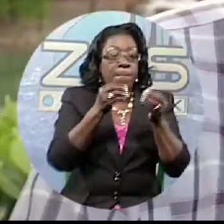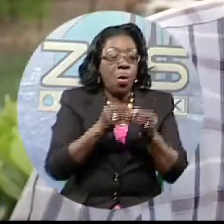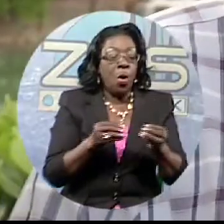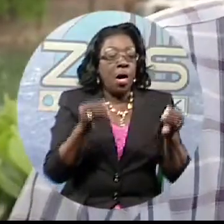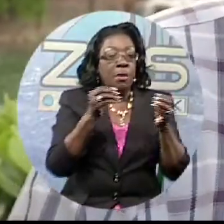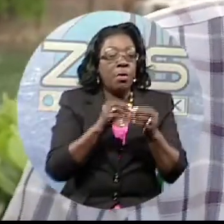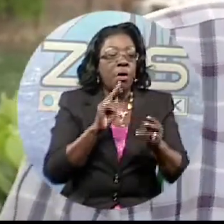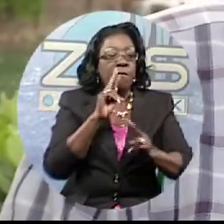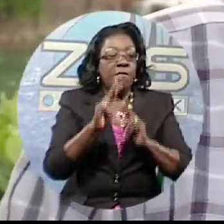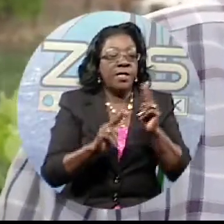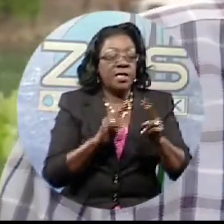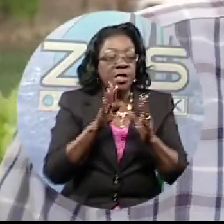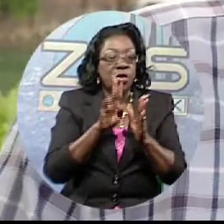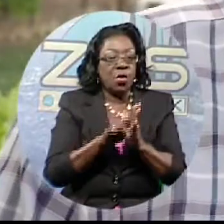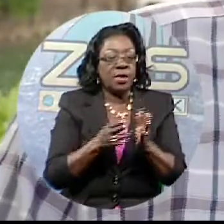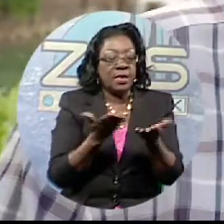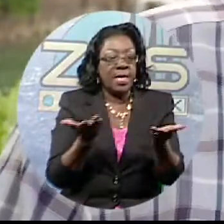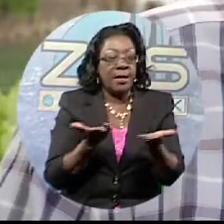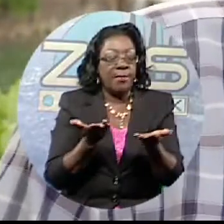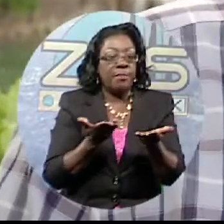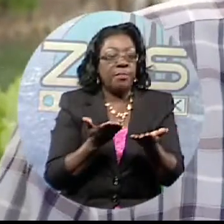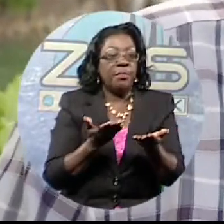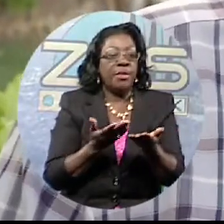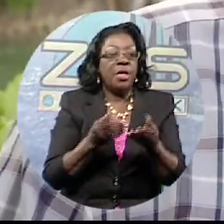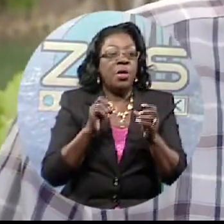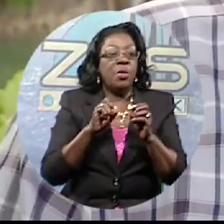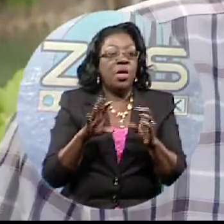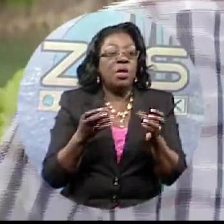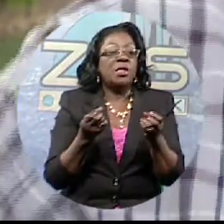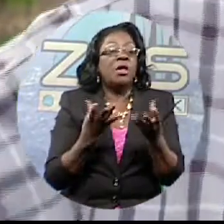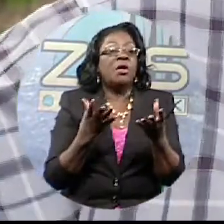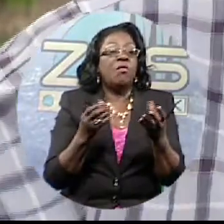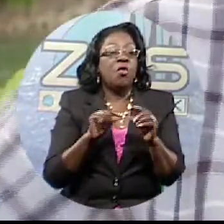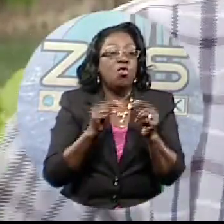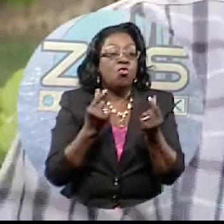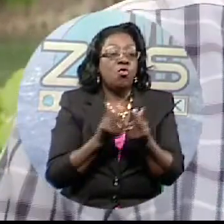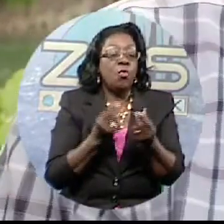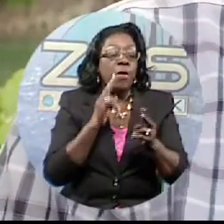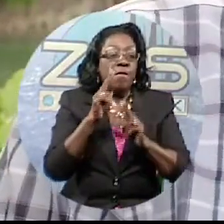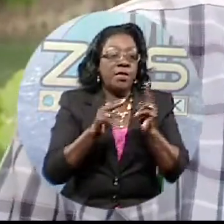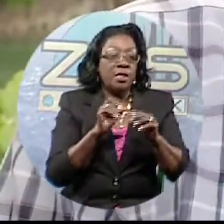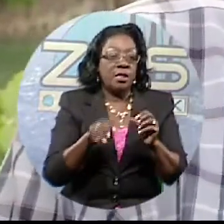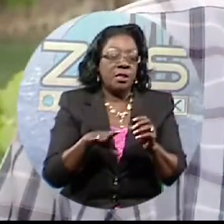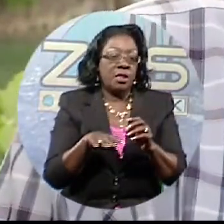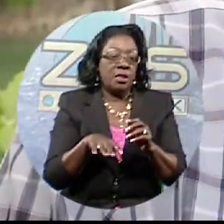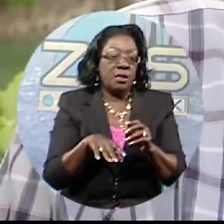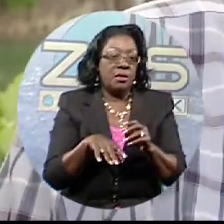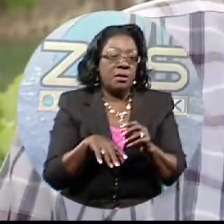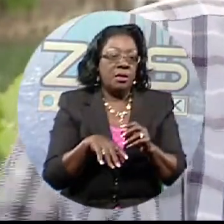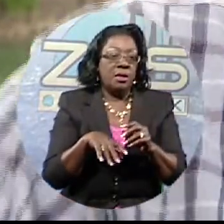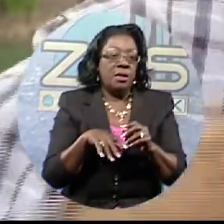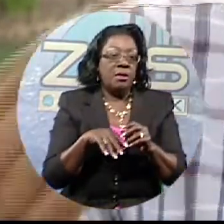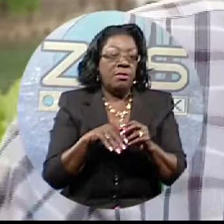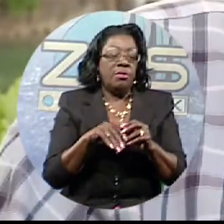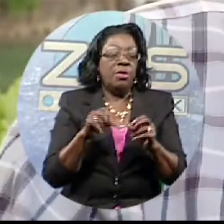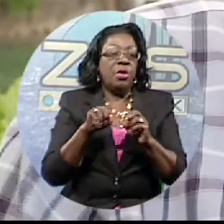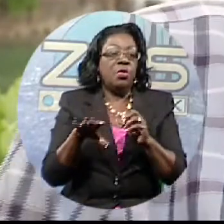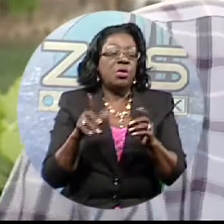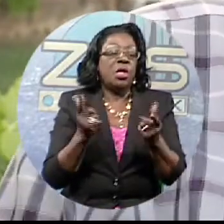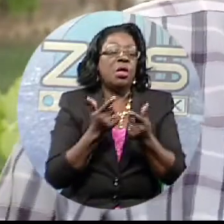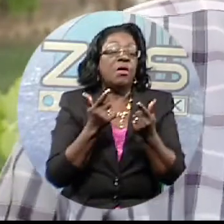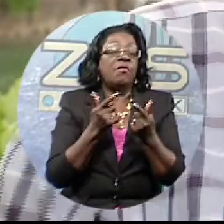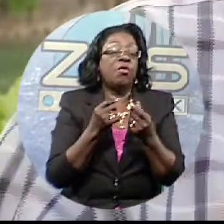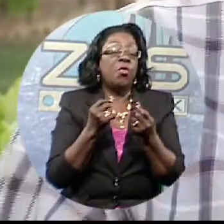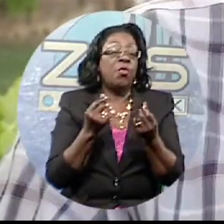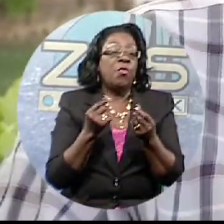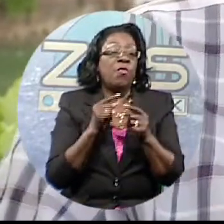happened in 2008 and we lost most of our group business, we lost over 50,000 room nights, a group business like that